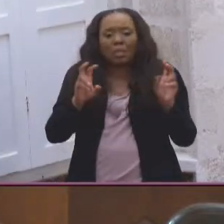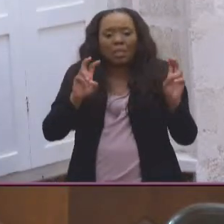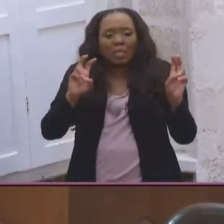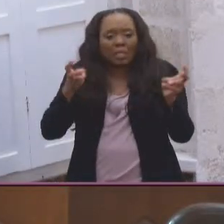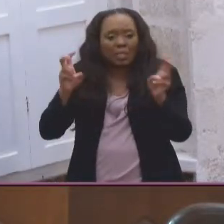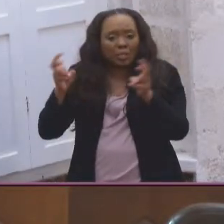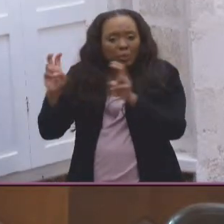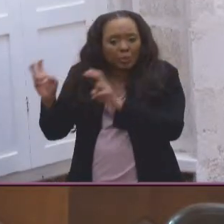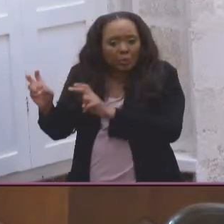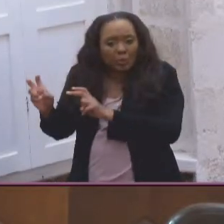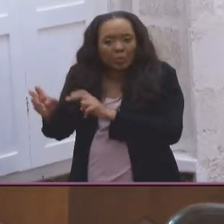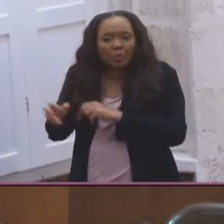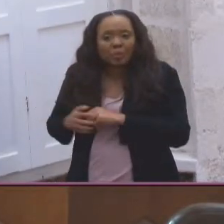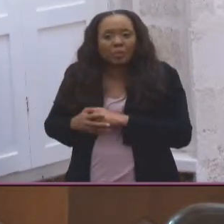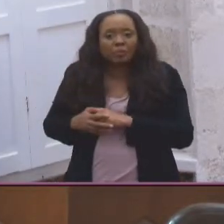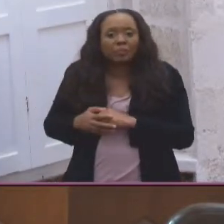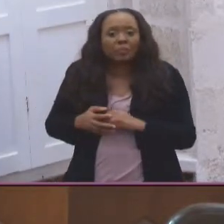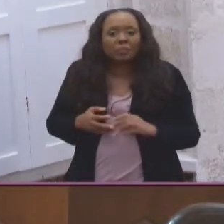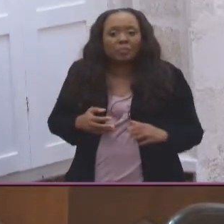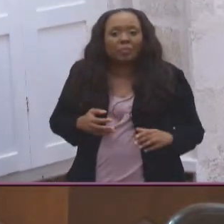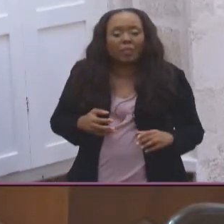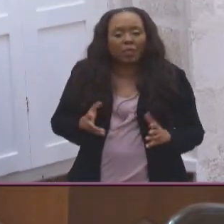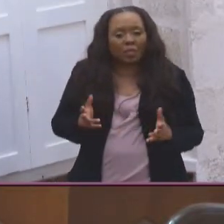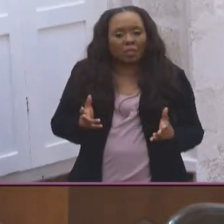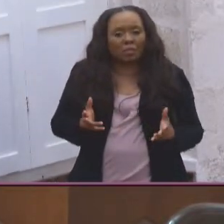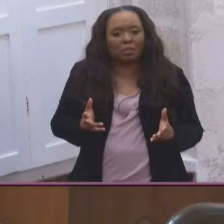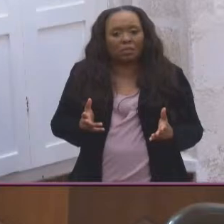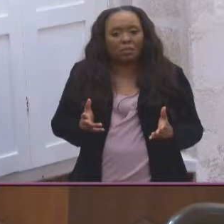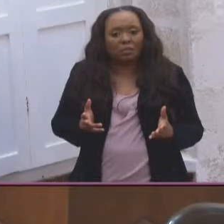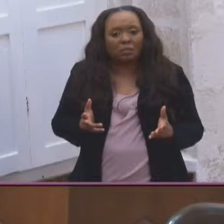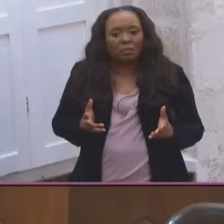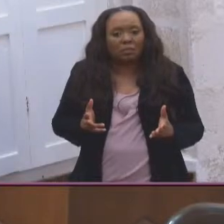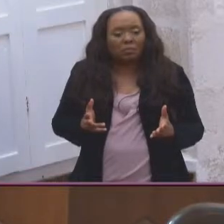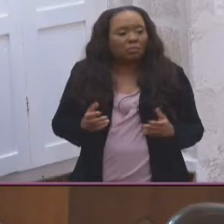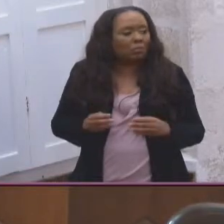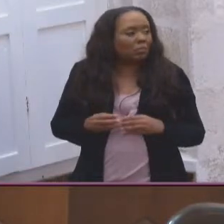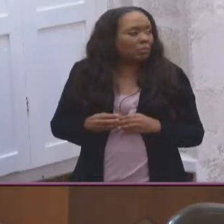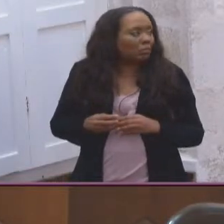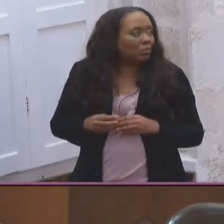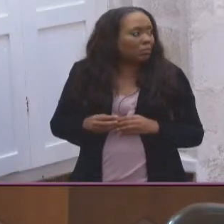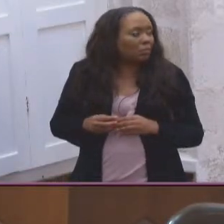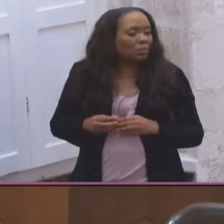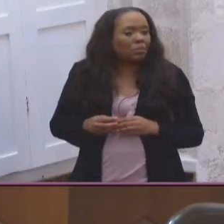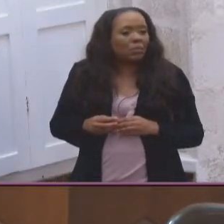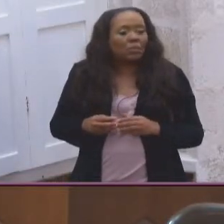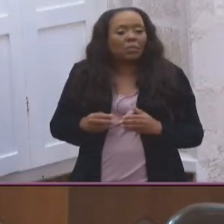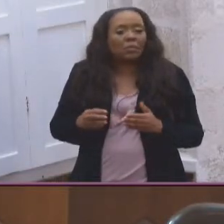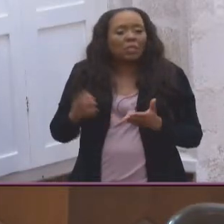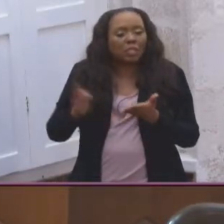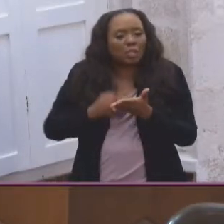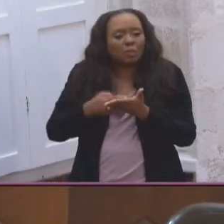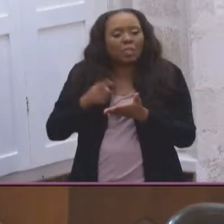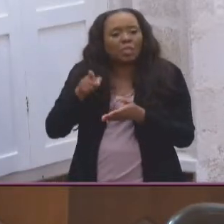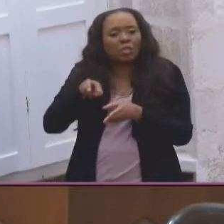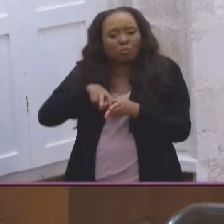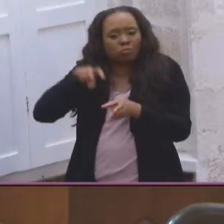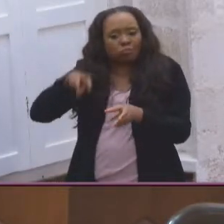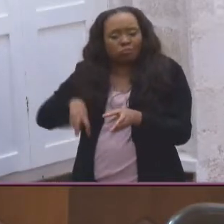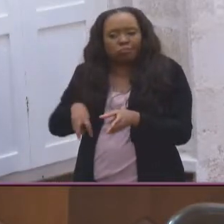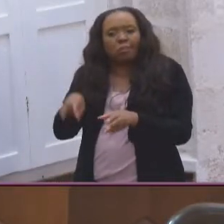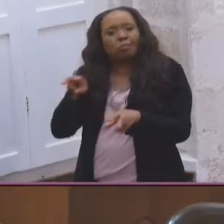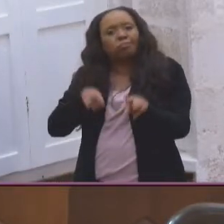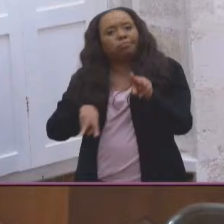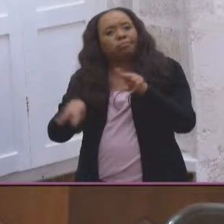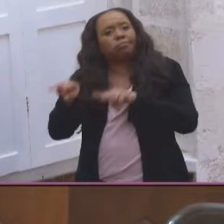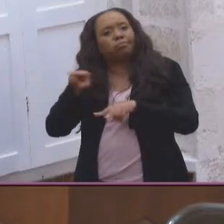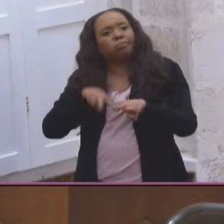see on the outer banks of things. When you get closer, they're not as straightforward as they may